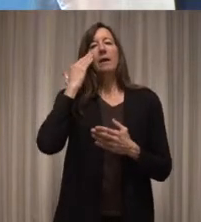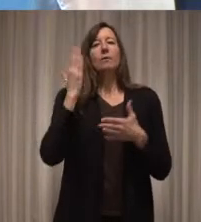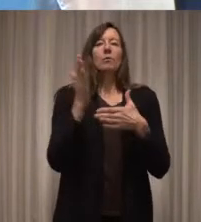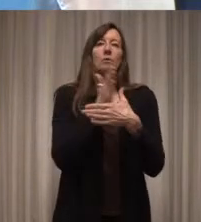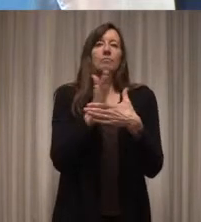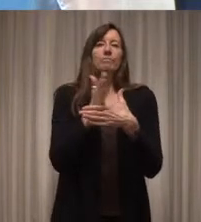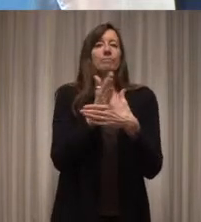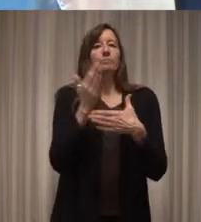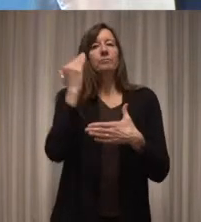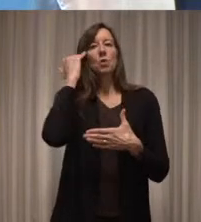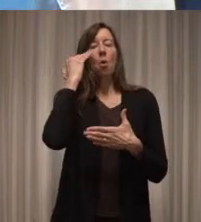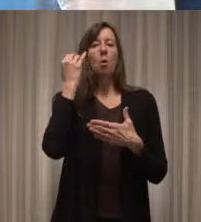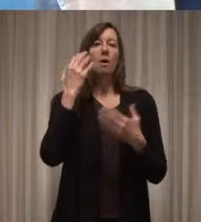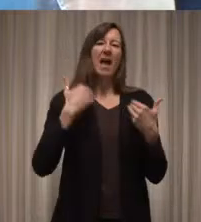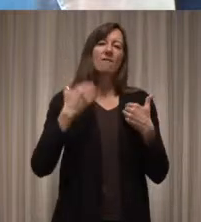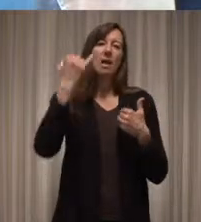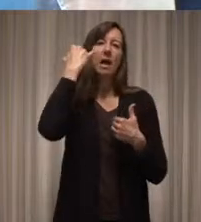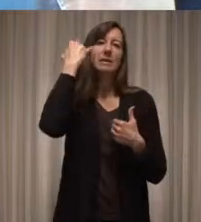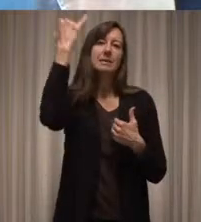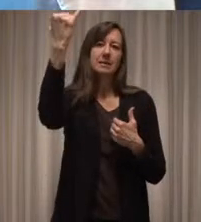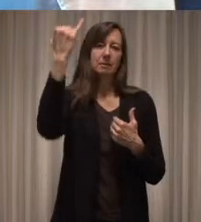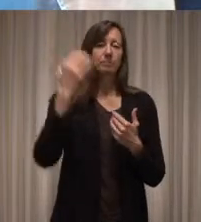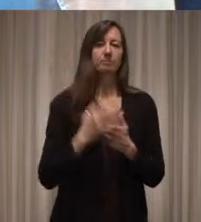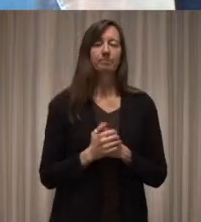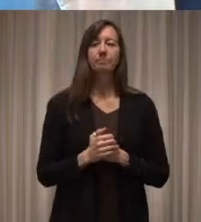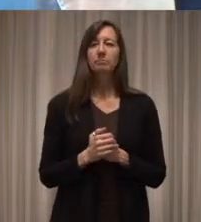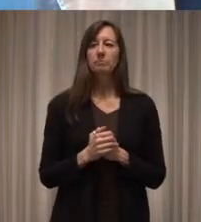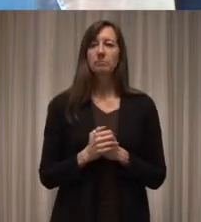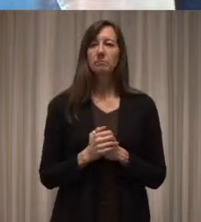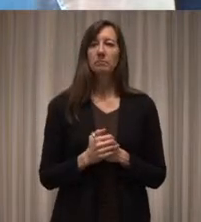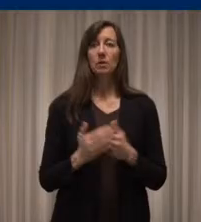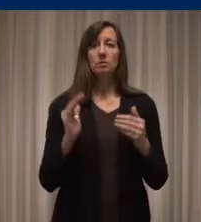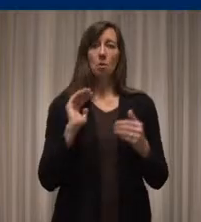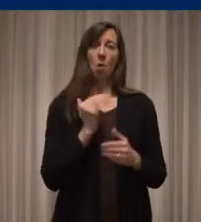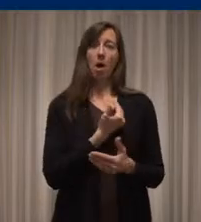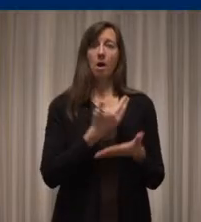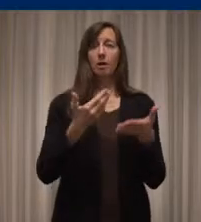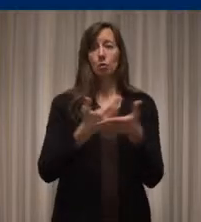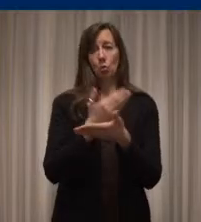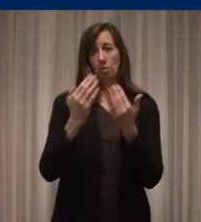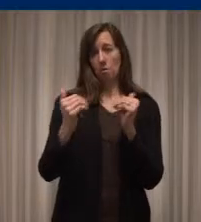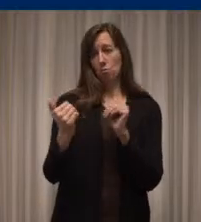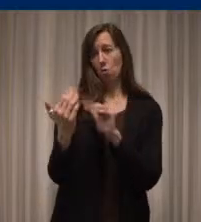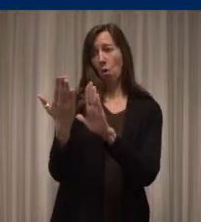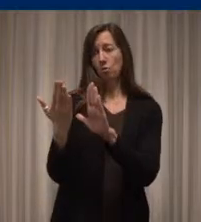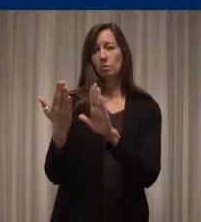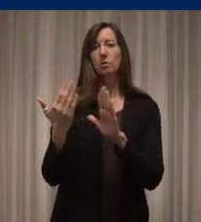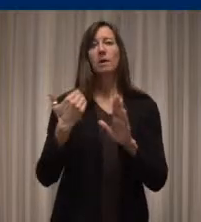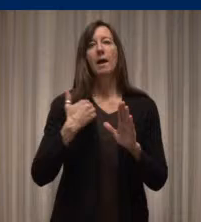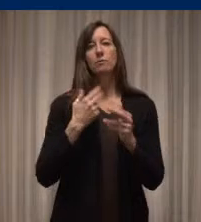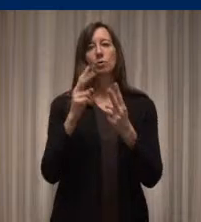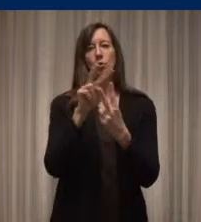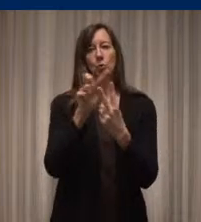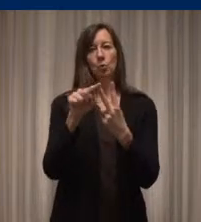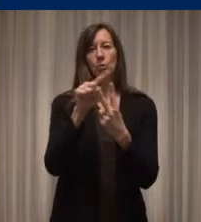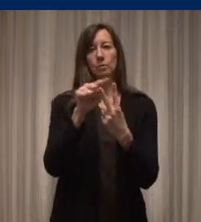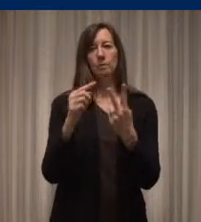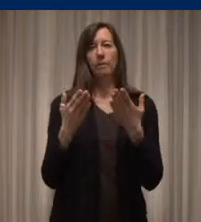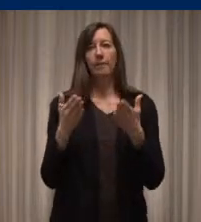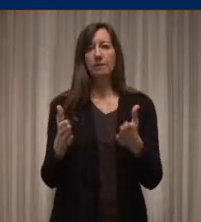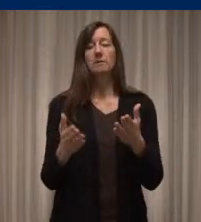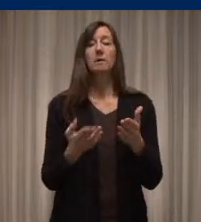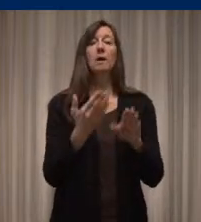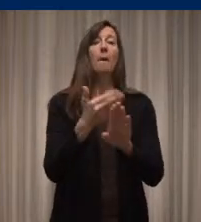things. So our new approach, once again, has those 2 aspects, a pre-registration list and a set